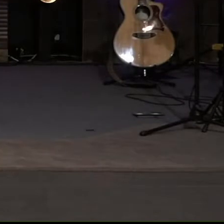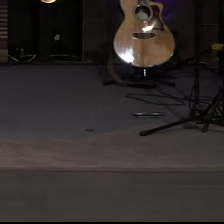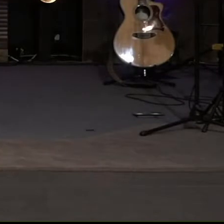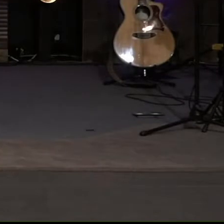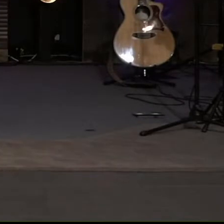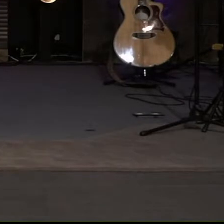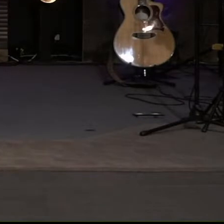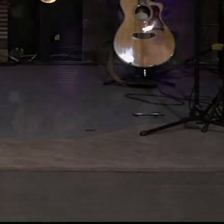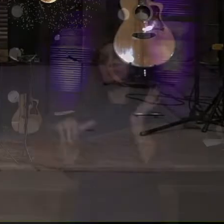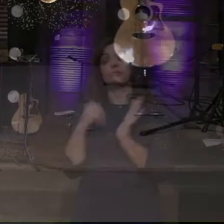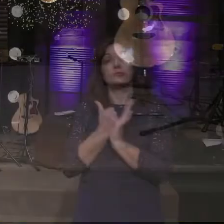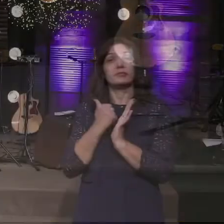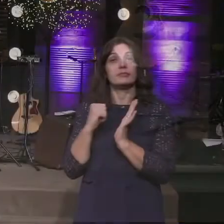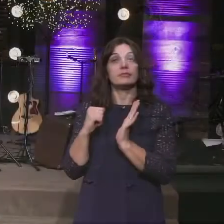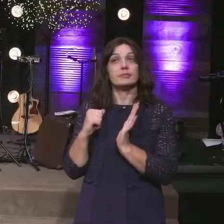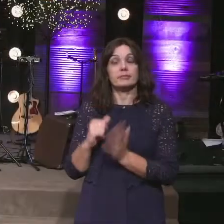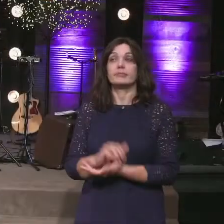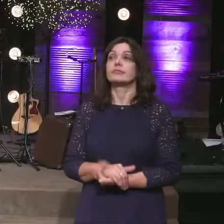Amen.